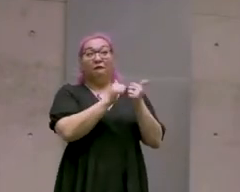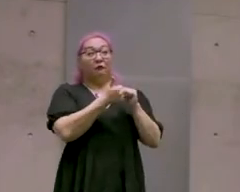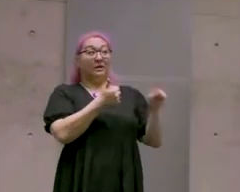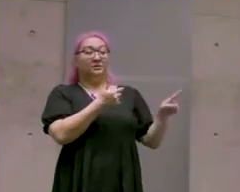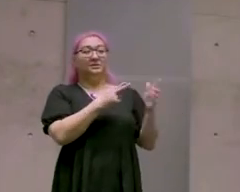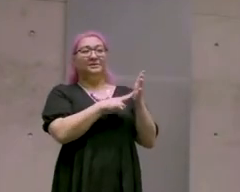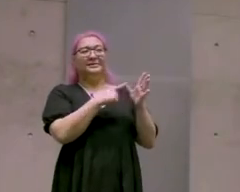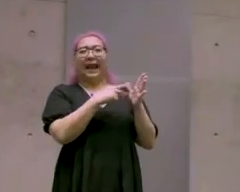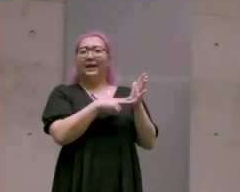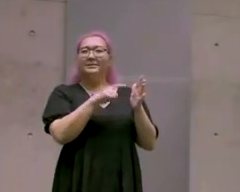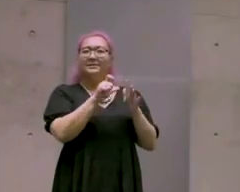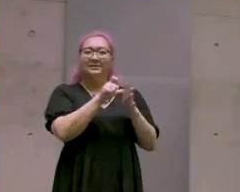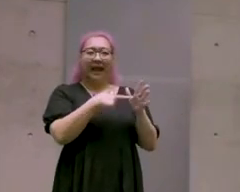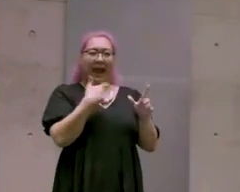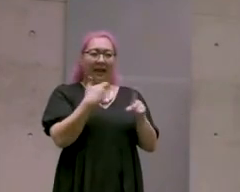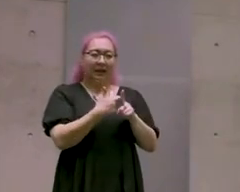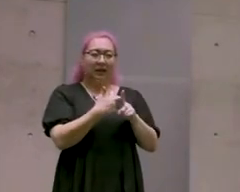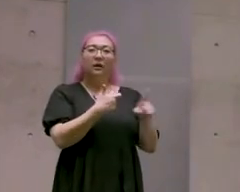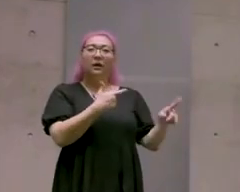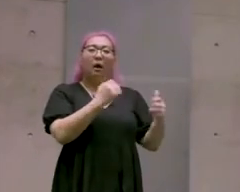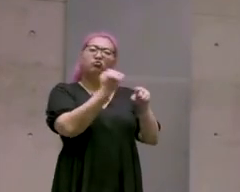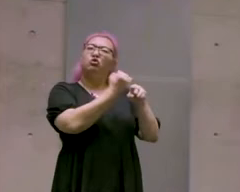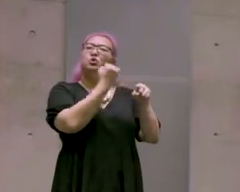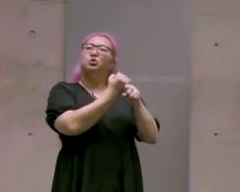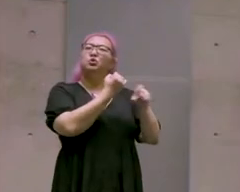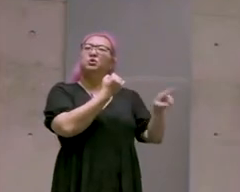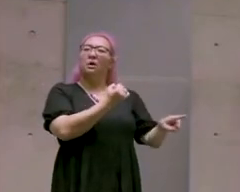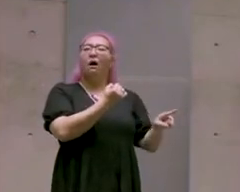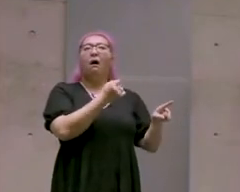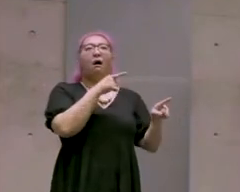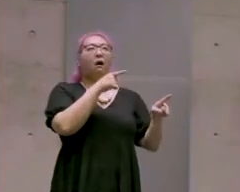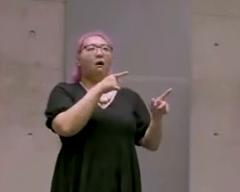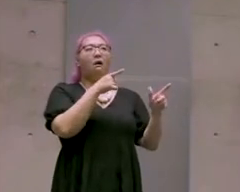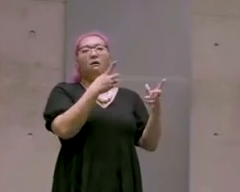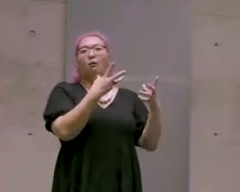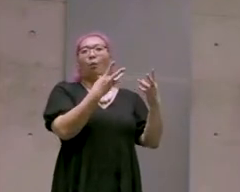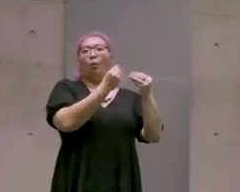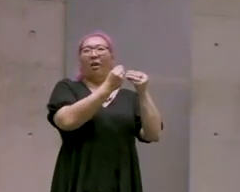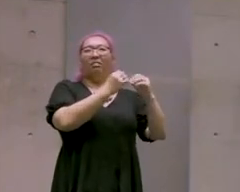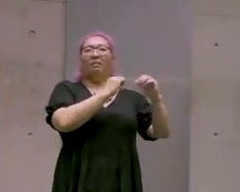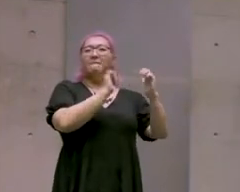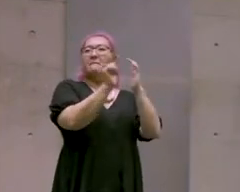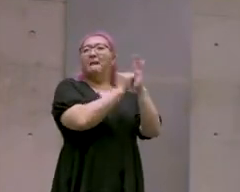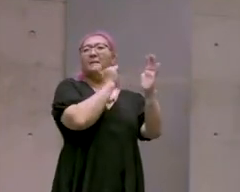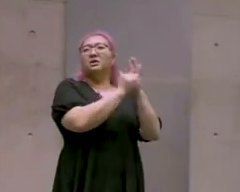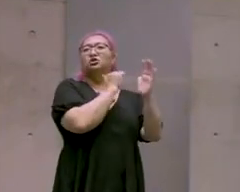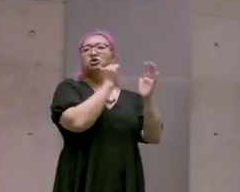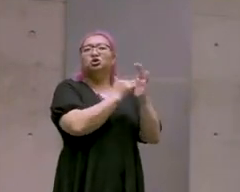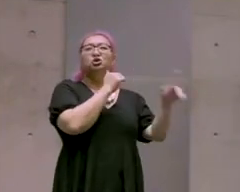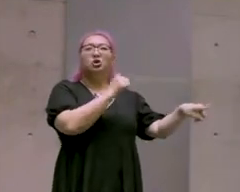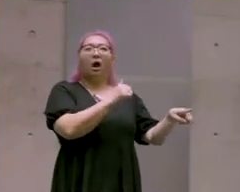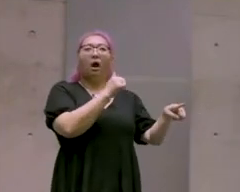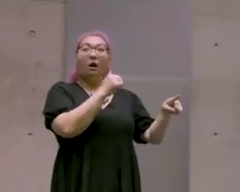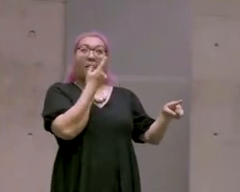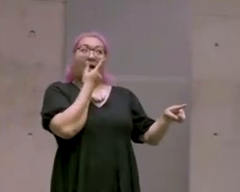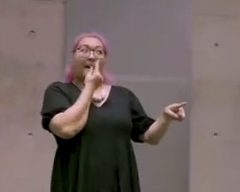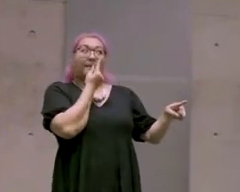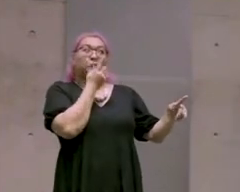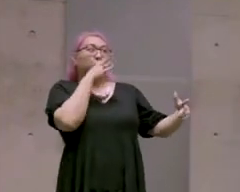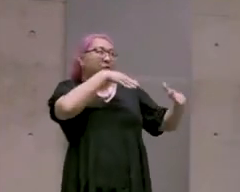was a producer at Good Shepherd, who's a publisher who'd managed to kind of get into the room to kind of talk about John